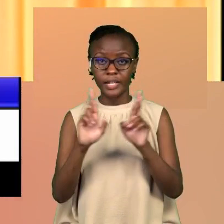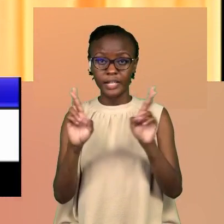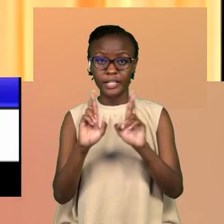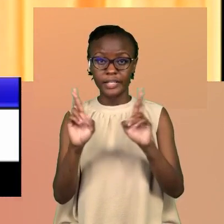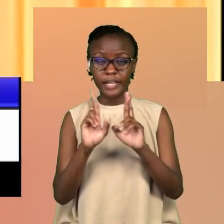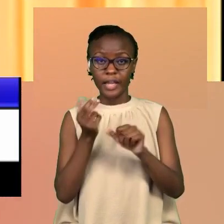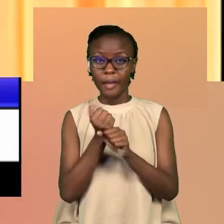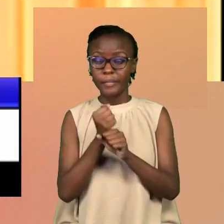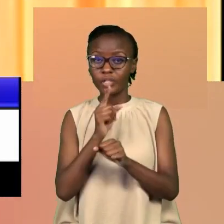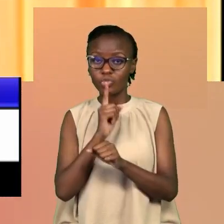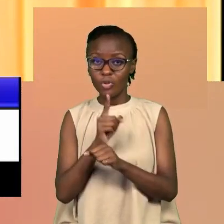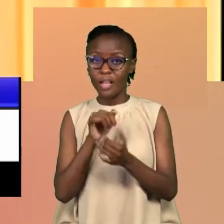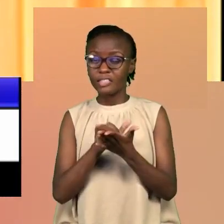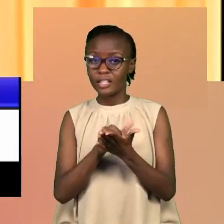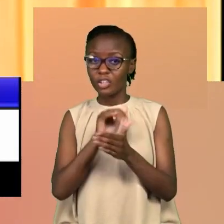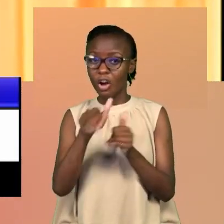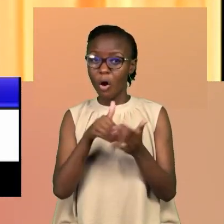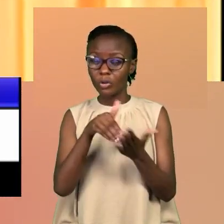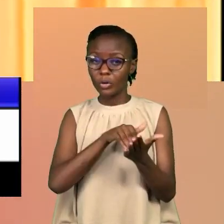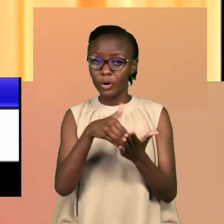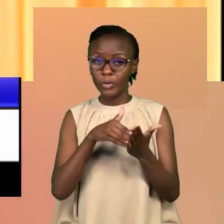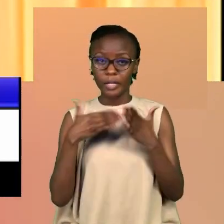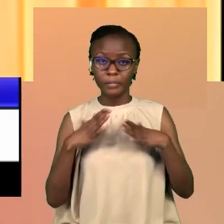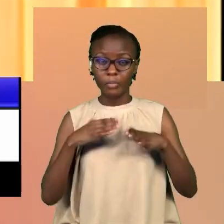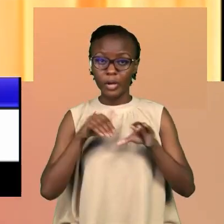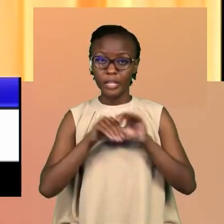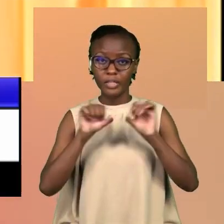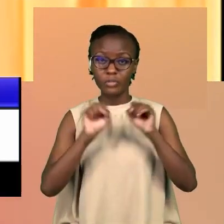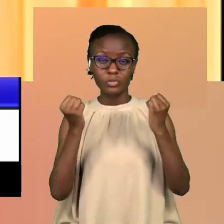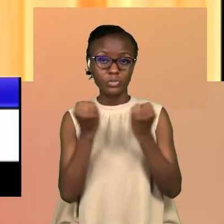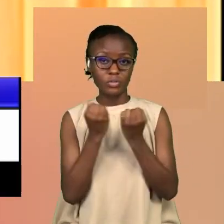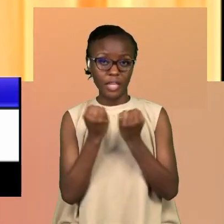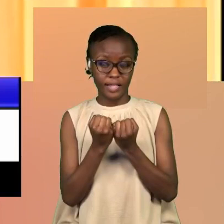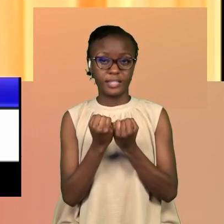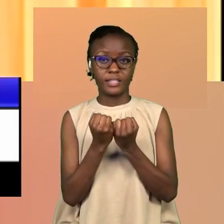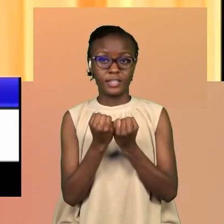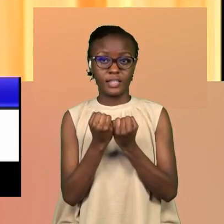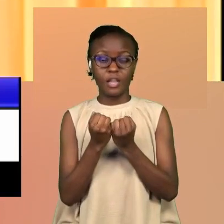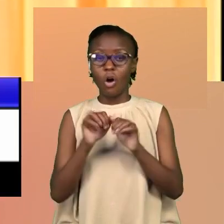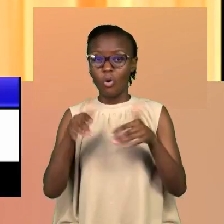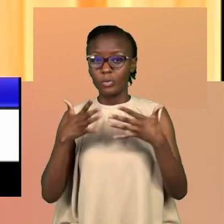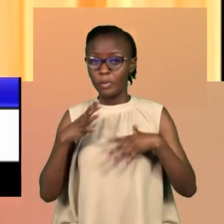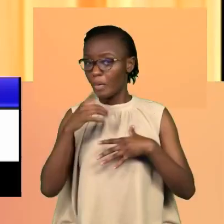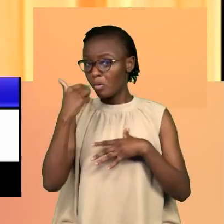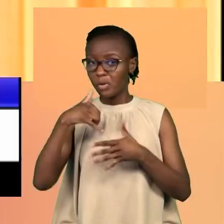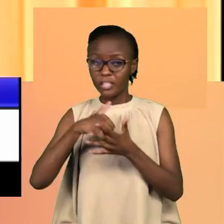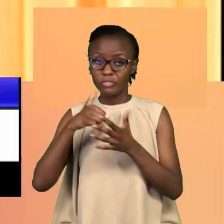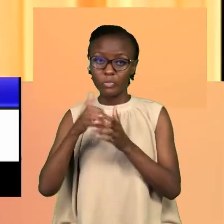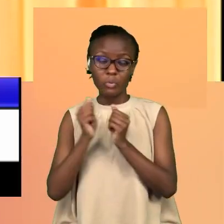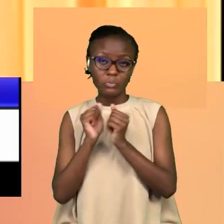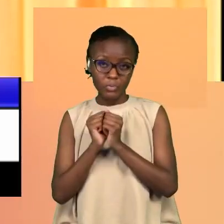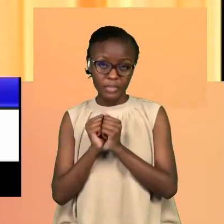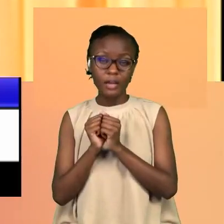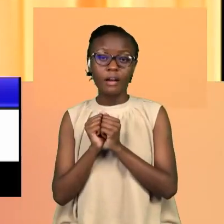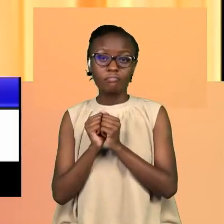to ensure that the vulnerable in our society, for example, also the victims of gender-based violence, every time